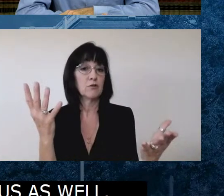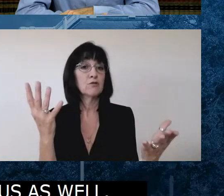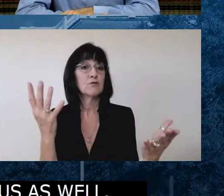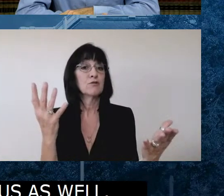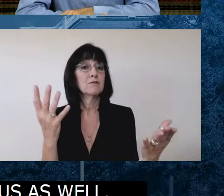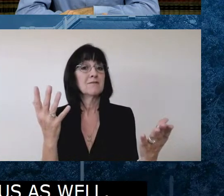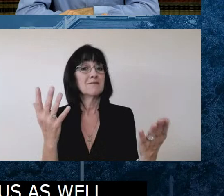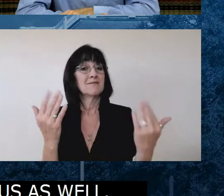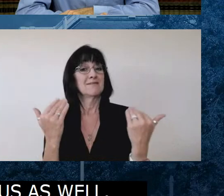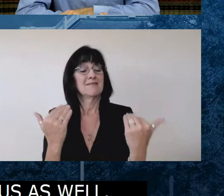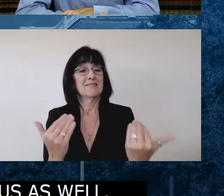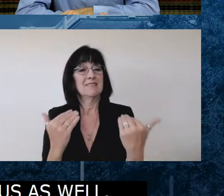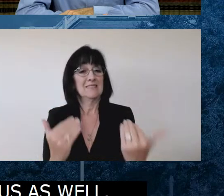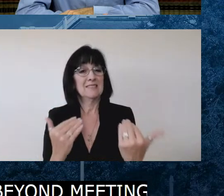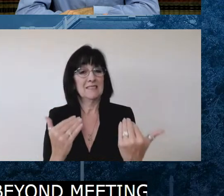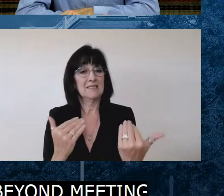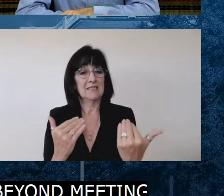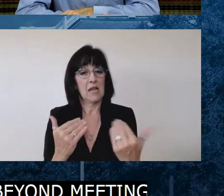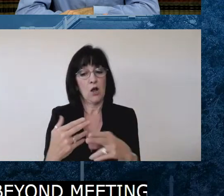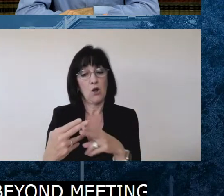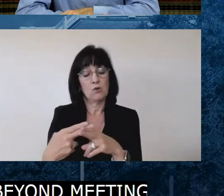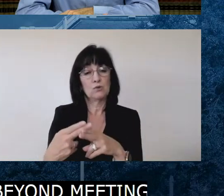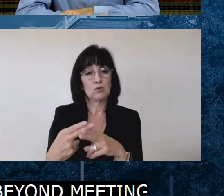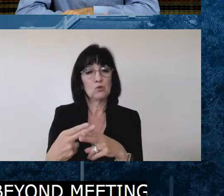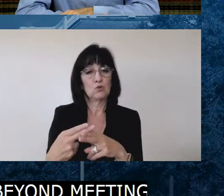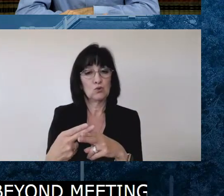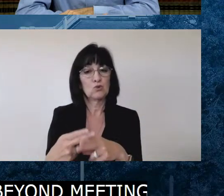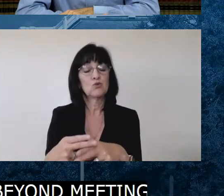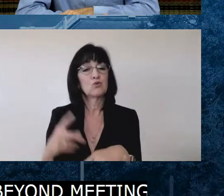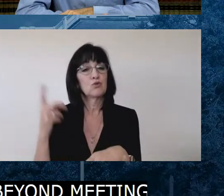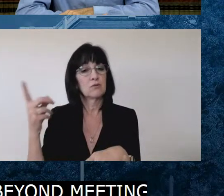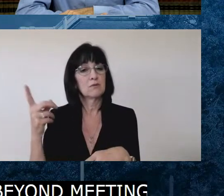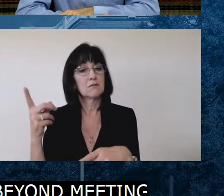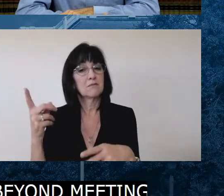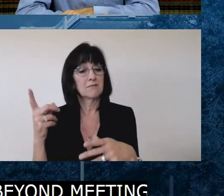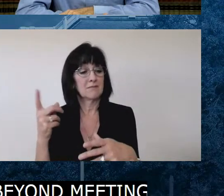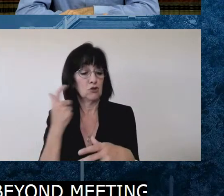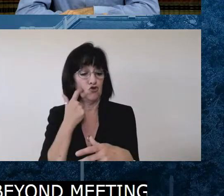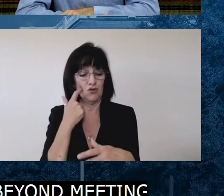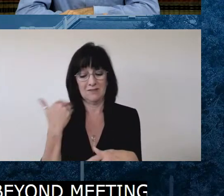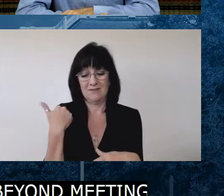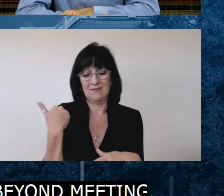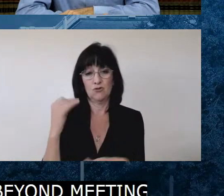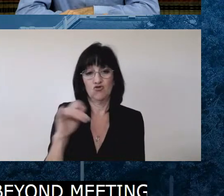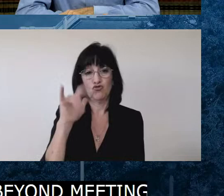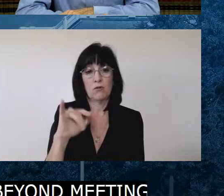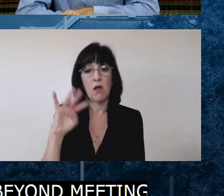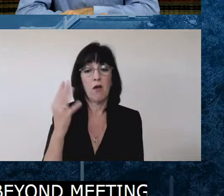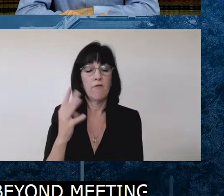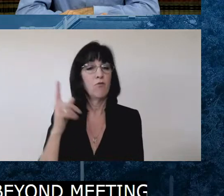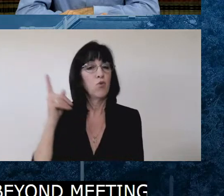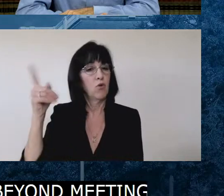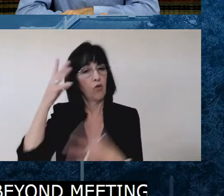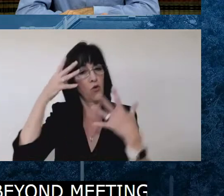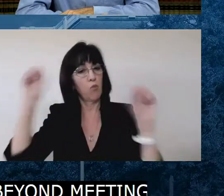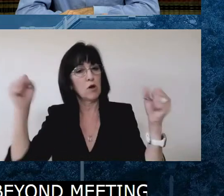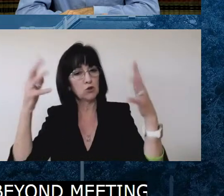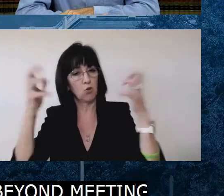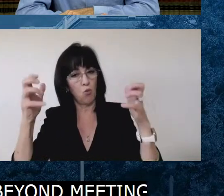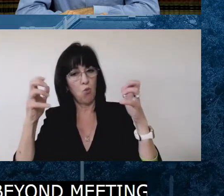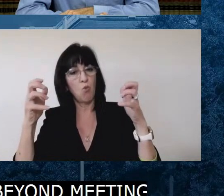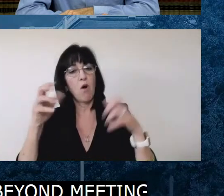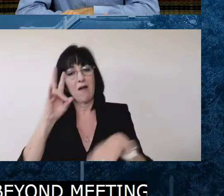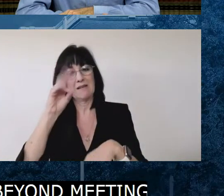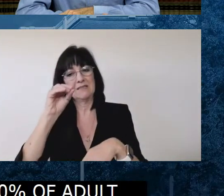the President Biden's objective of 70% of adult Delawareans having at least one vaccine by